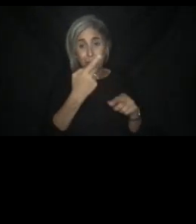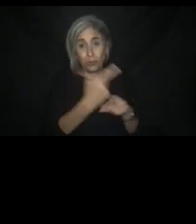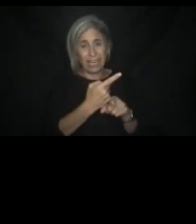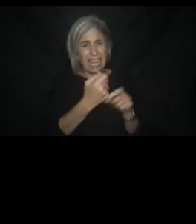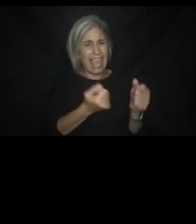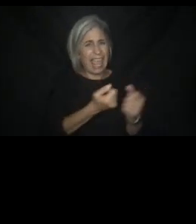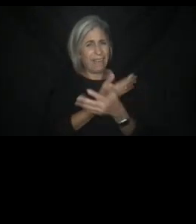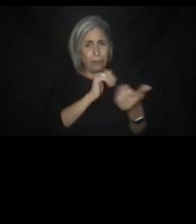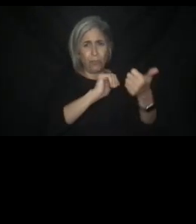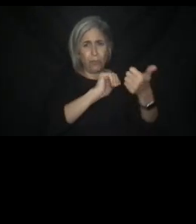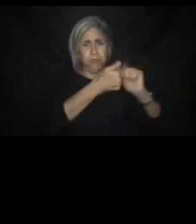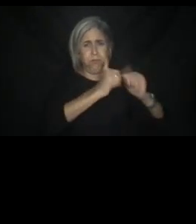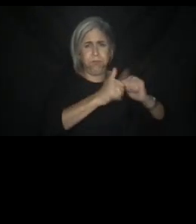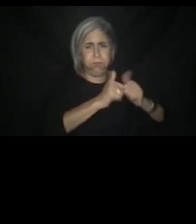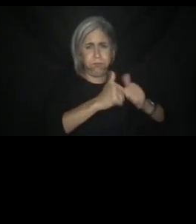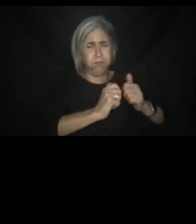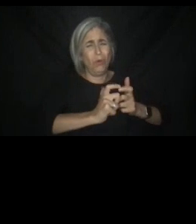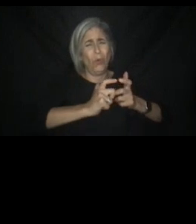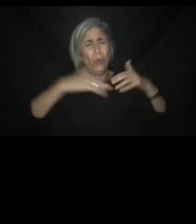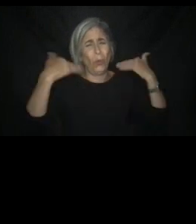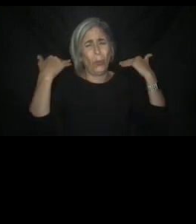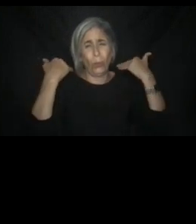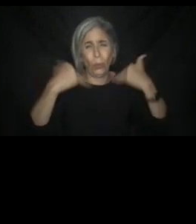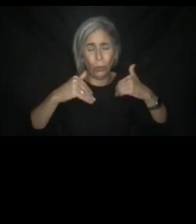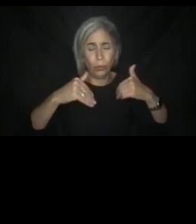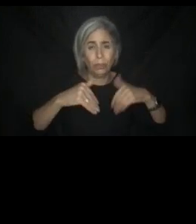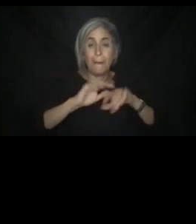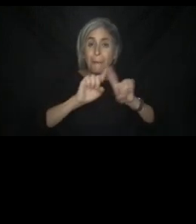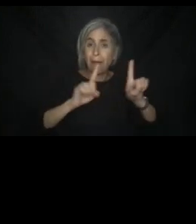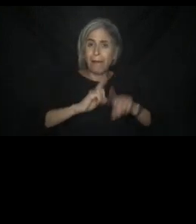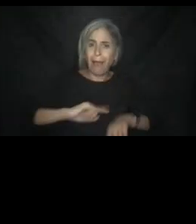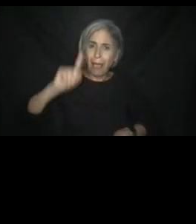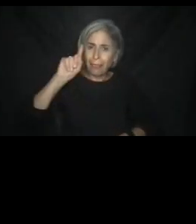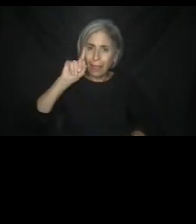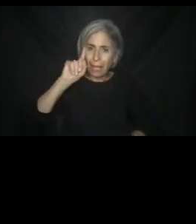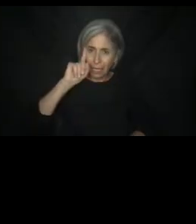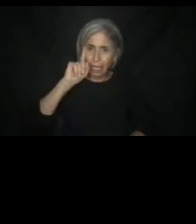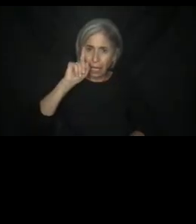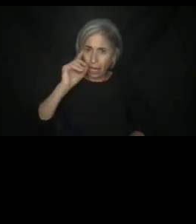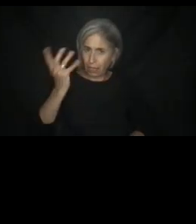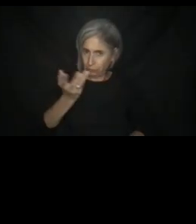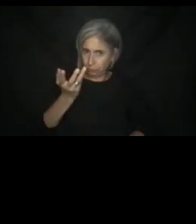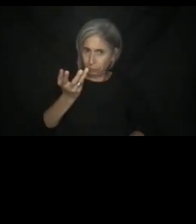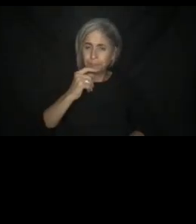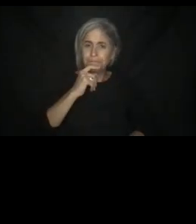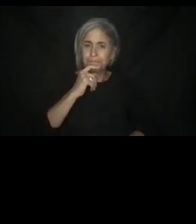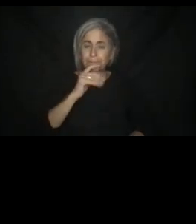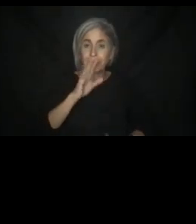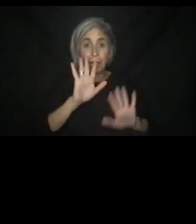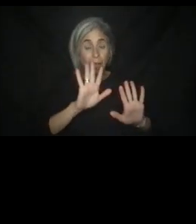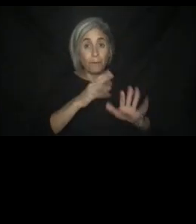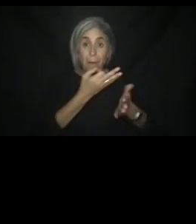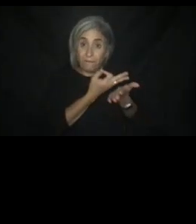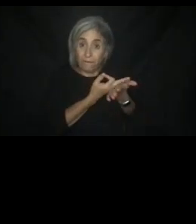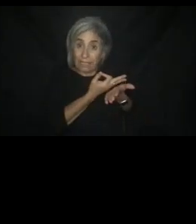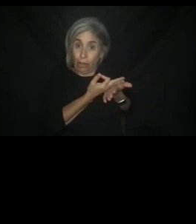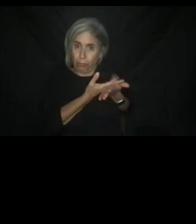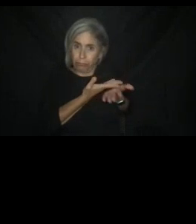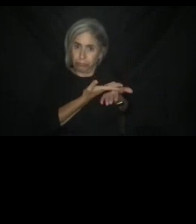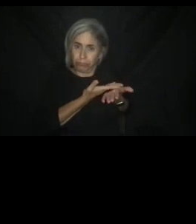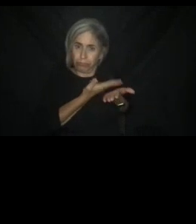Everything's competitive. And so, I think that from a fiscal standpoint,